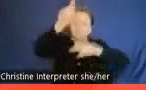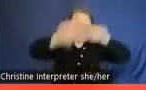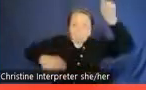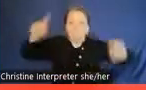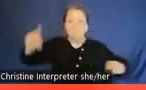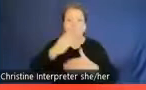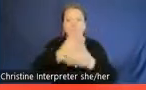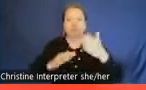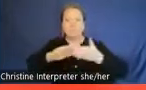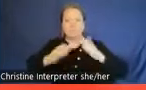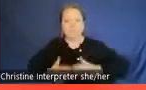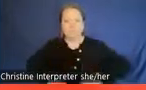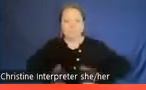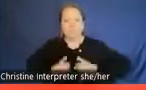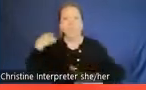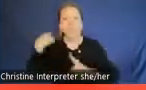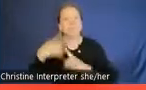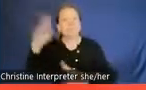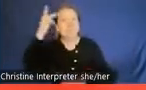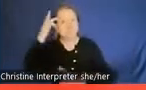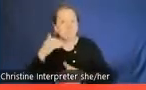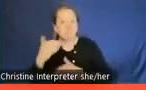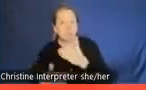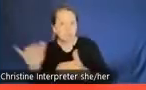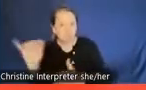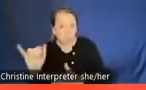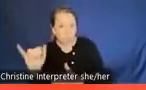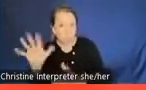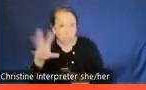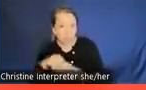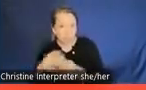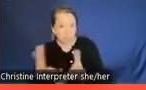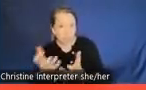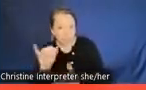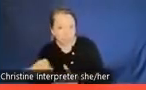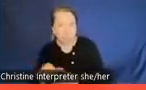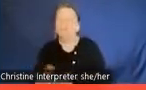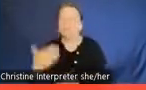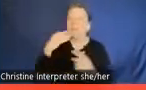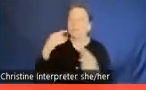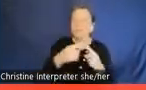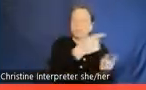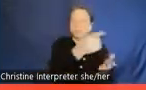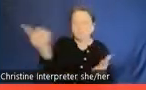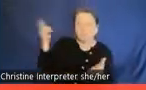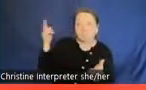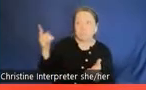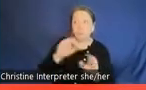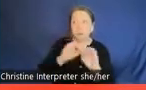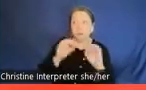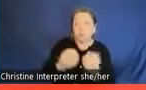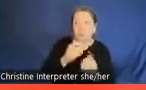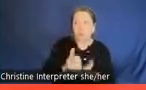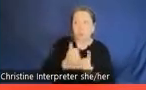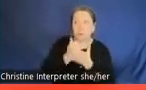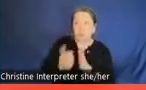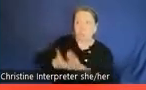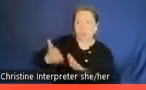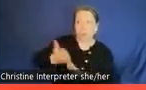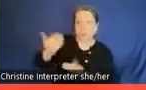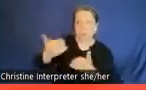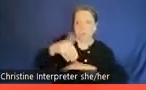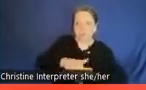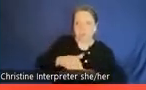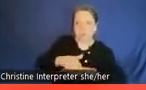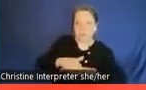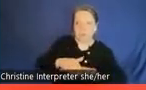life and the political process. I want to thank all of our member organizations for putting this together tonight. Also to